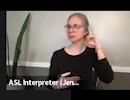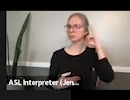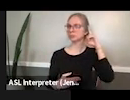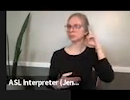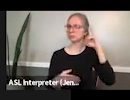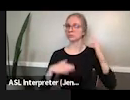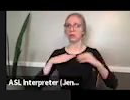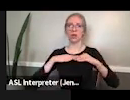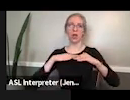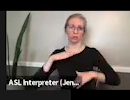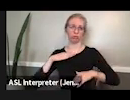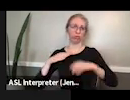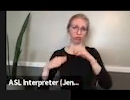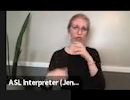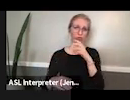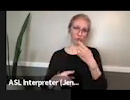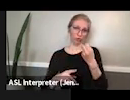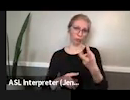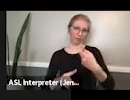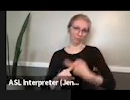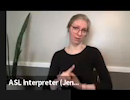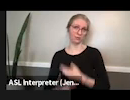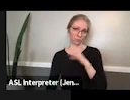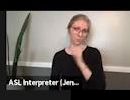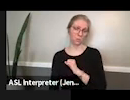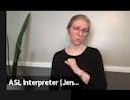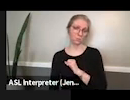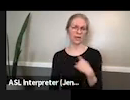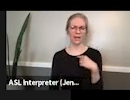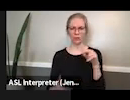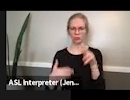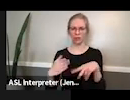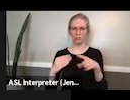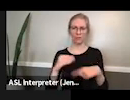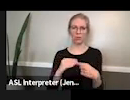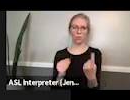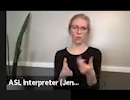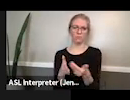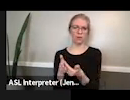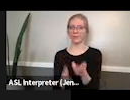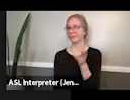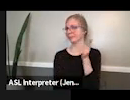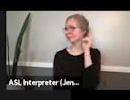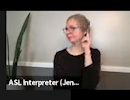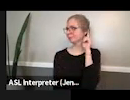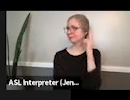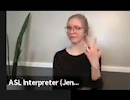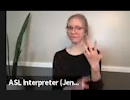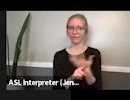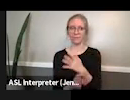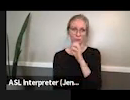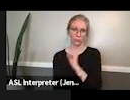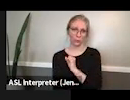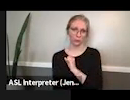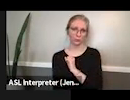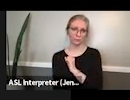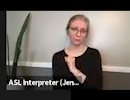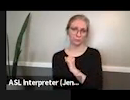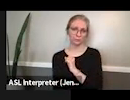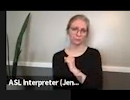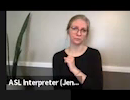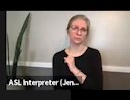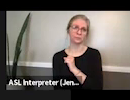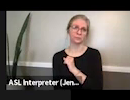the 12 months of age. I read about a baby that was implanted at 5 months. So we get